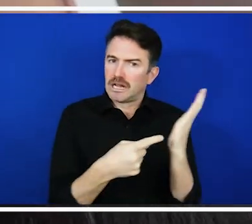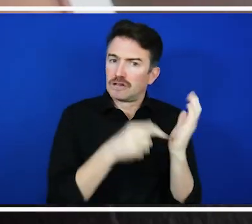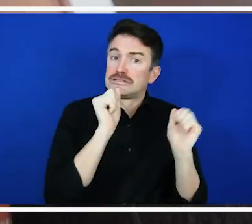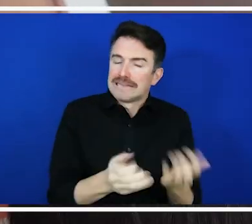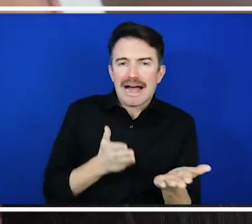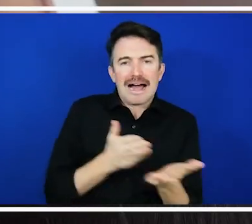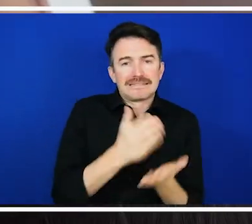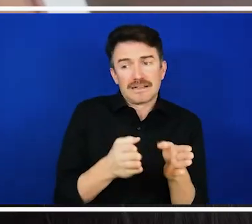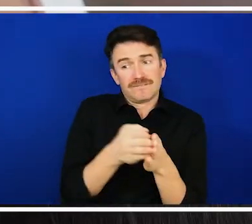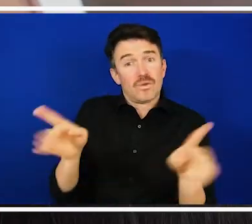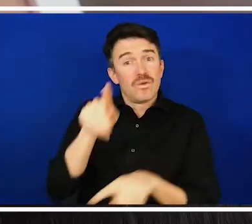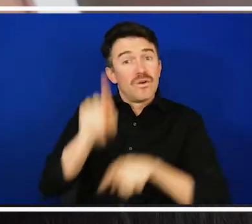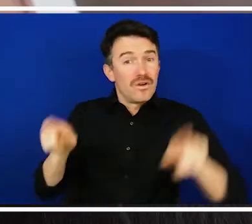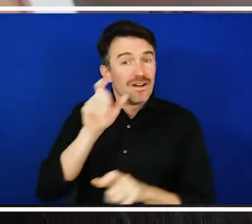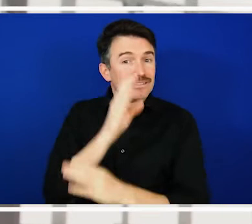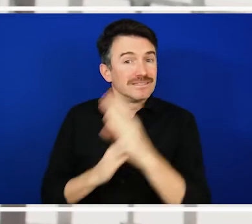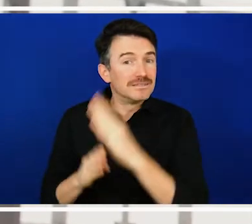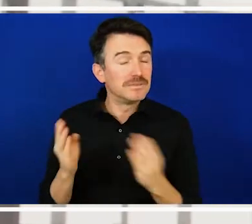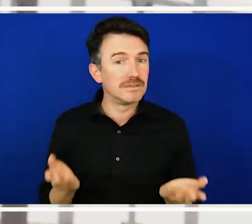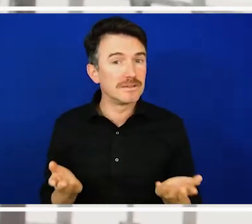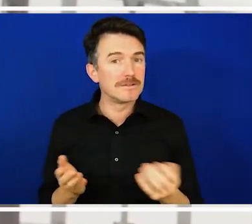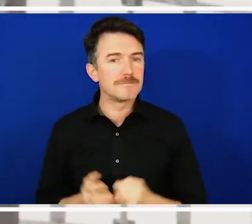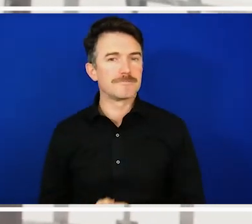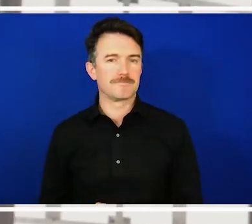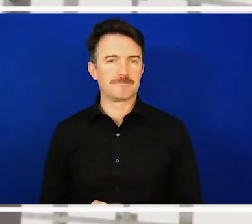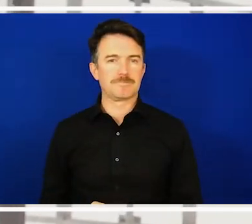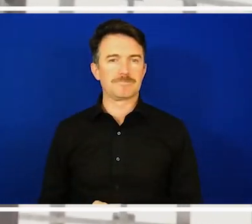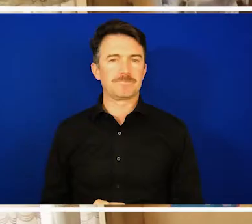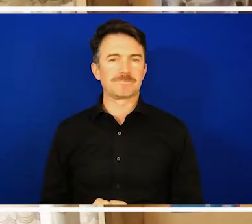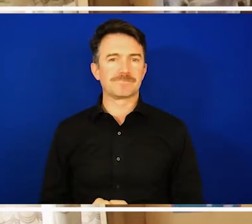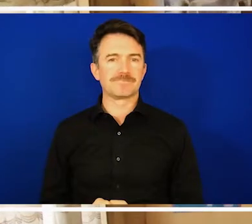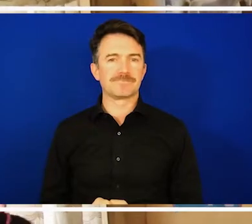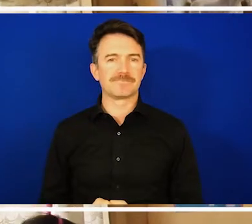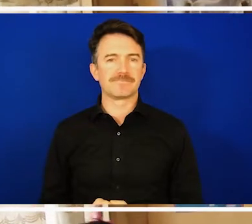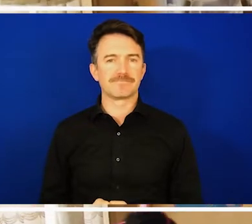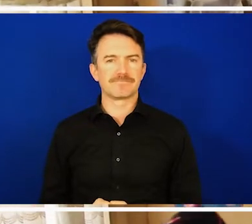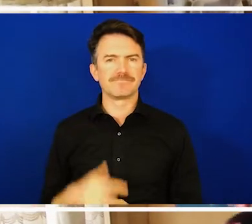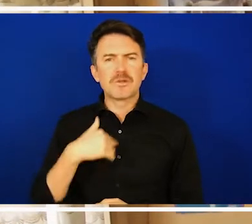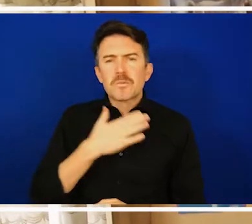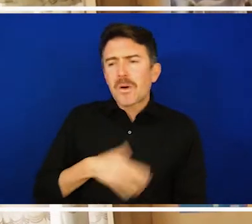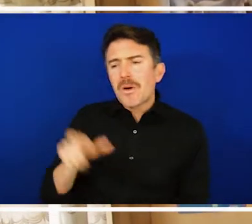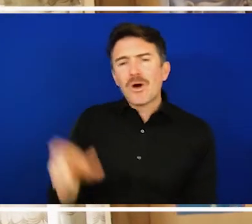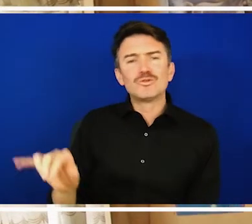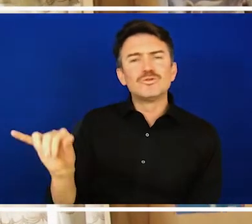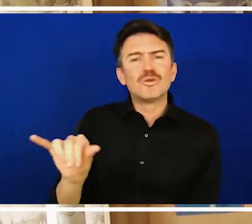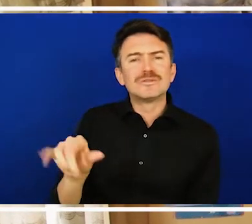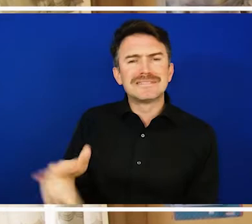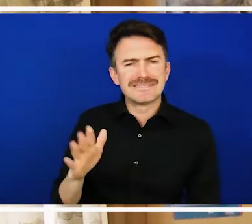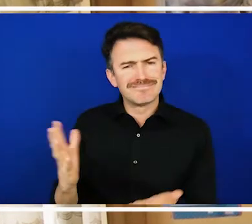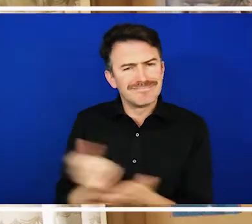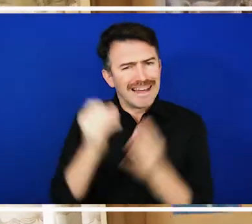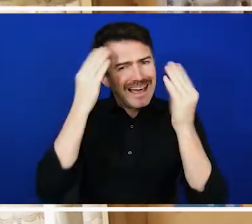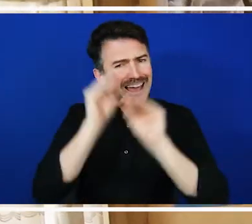that it was accessible. Ilda, Jocelyn's mother. I've wanted Jocelyn to get